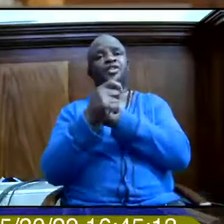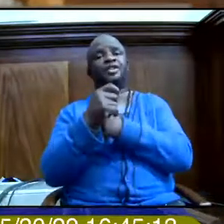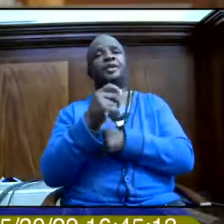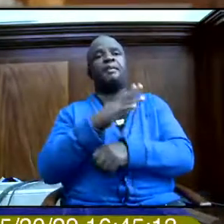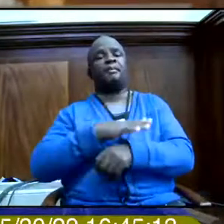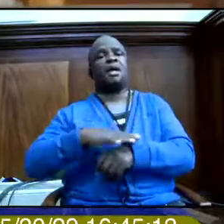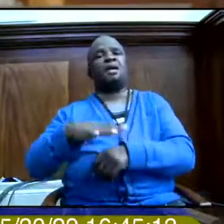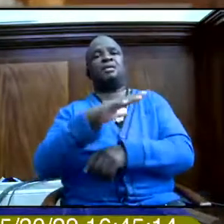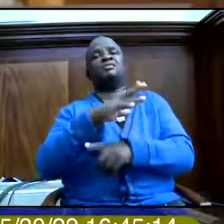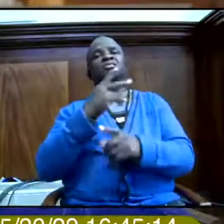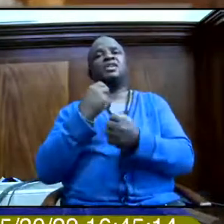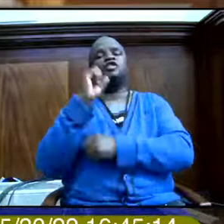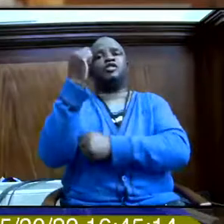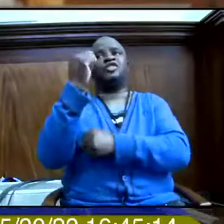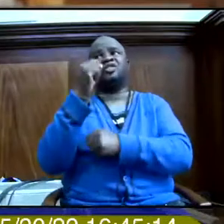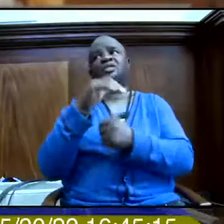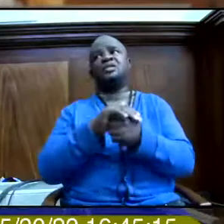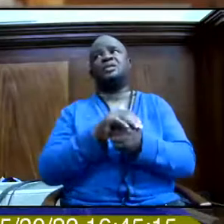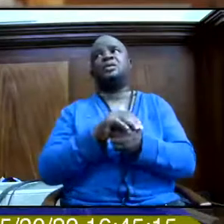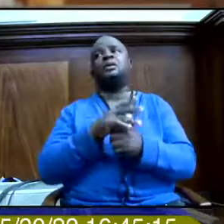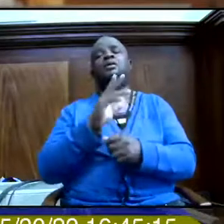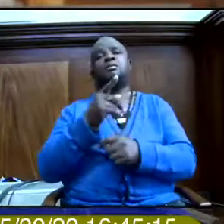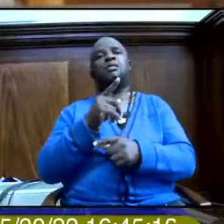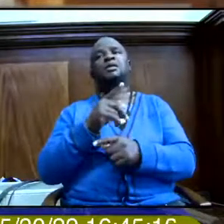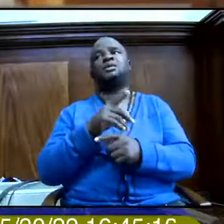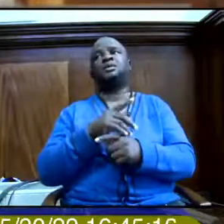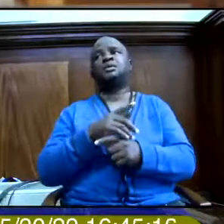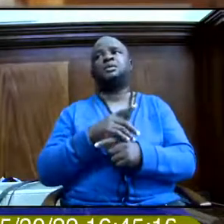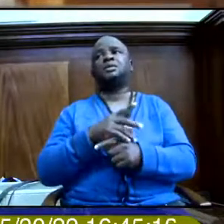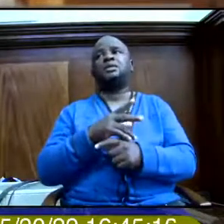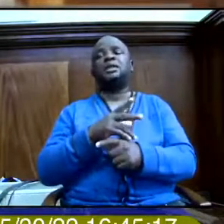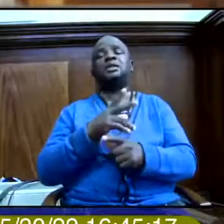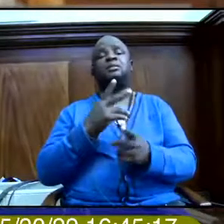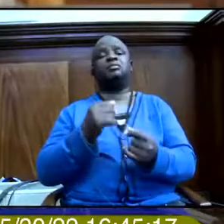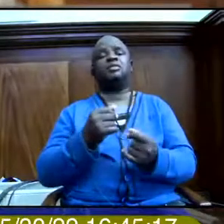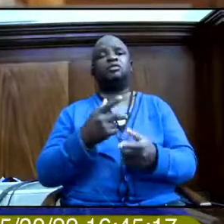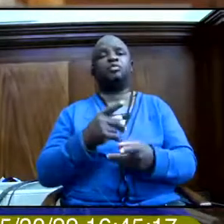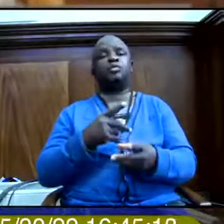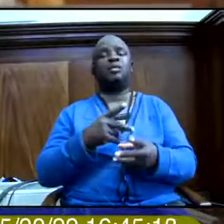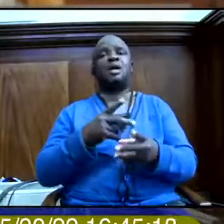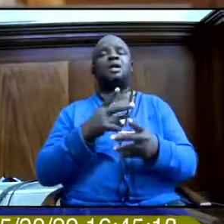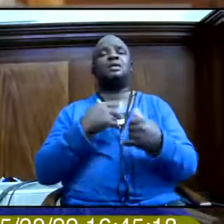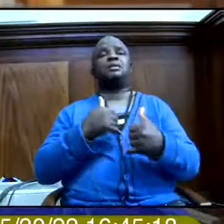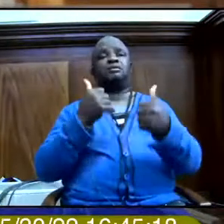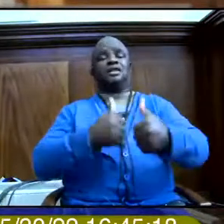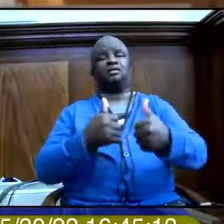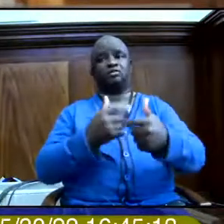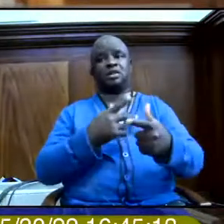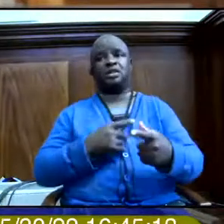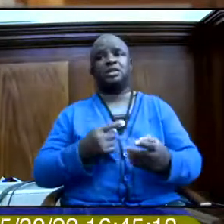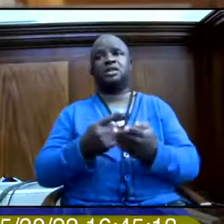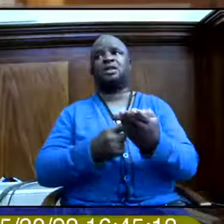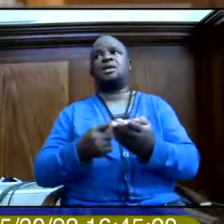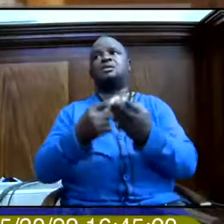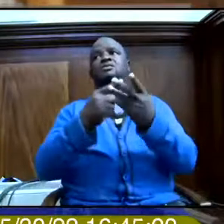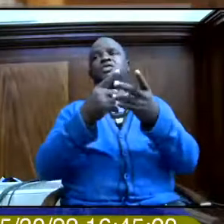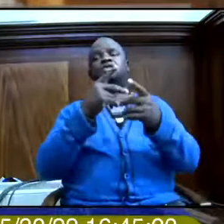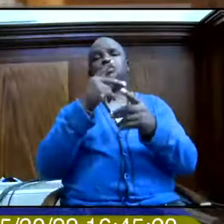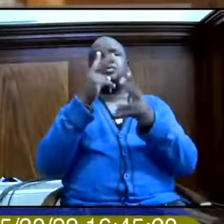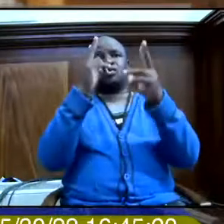on a massive scale we must lock ourselves inside a dark room and discuss this thing of state